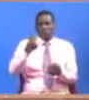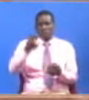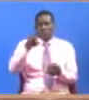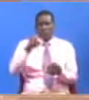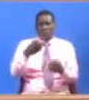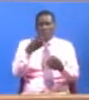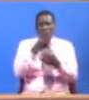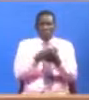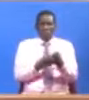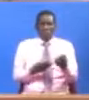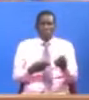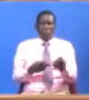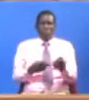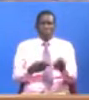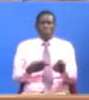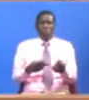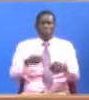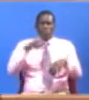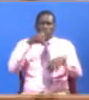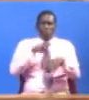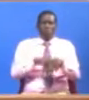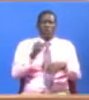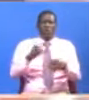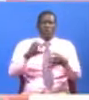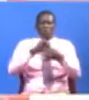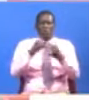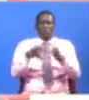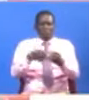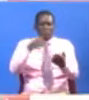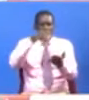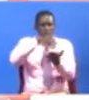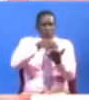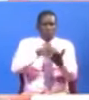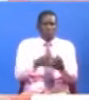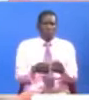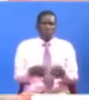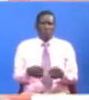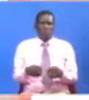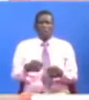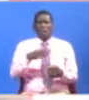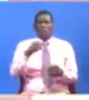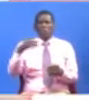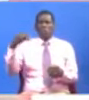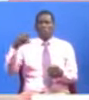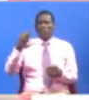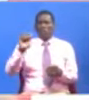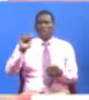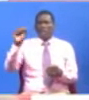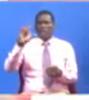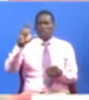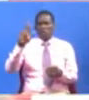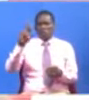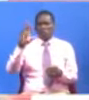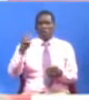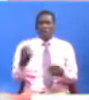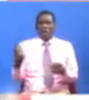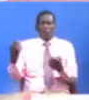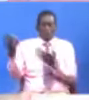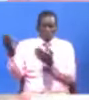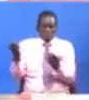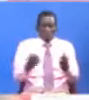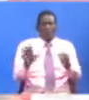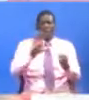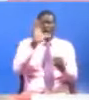Were as they duo punched their Paris Olympic tickets in their respective races. We went to Glasgow and we came with an area